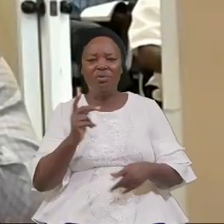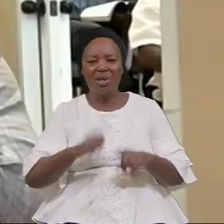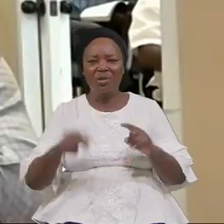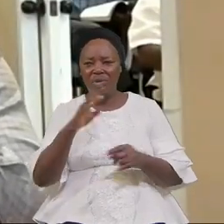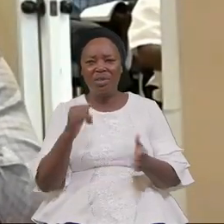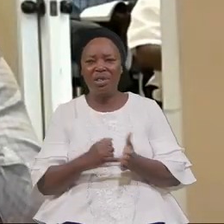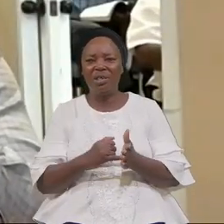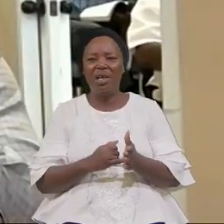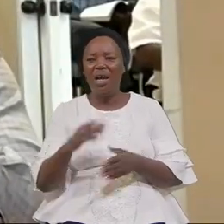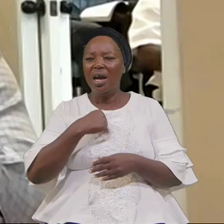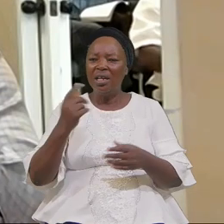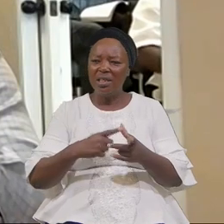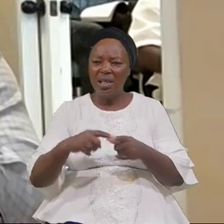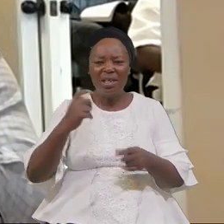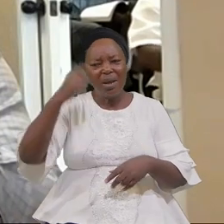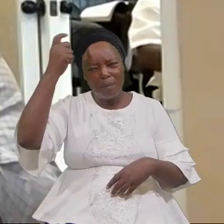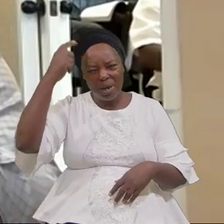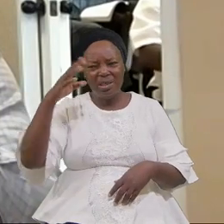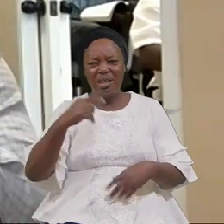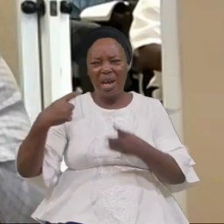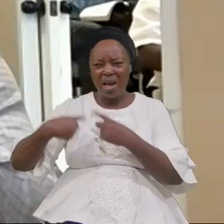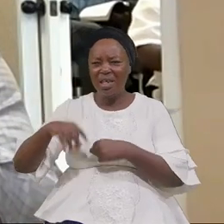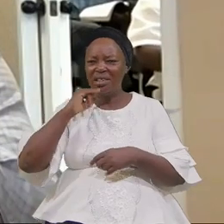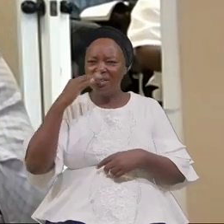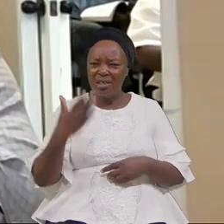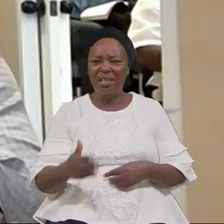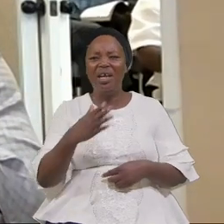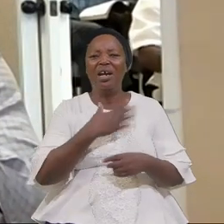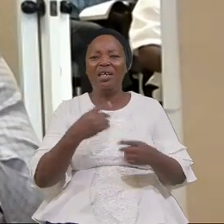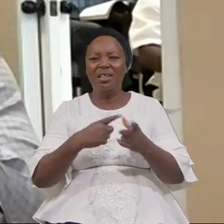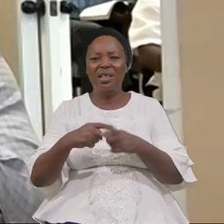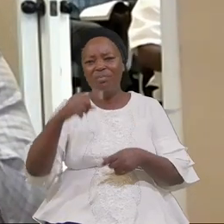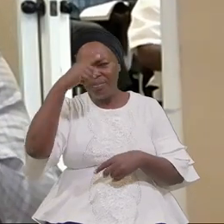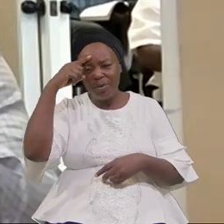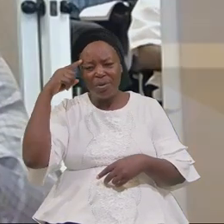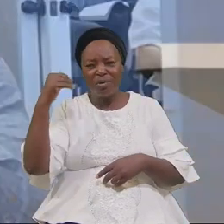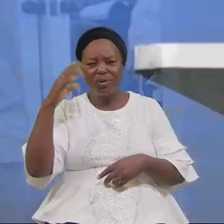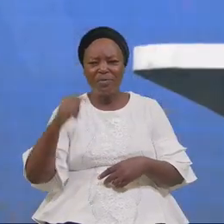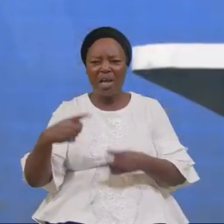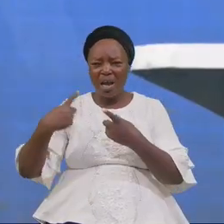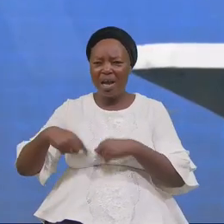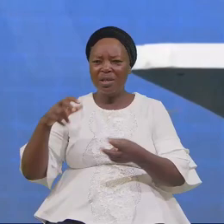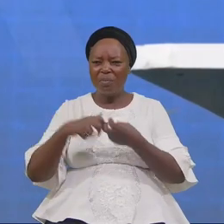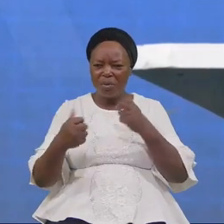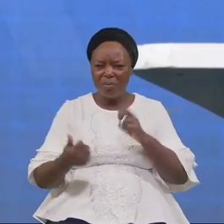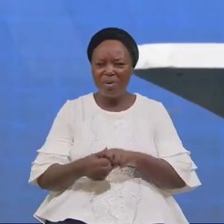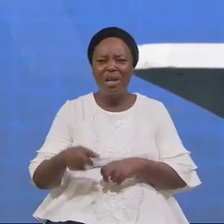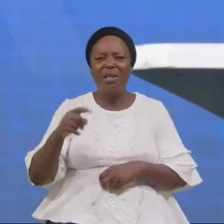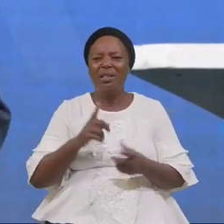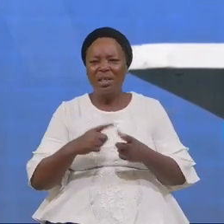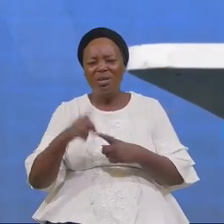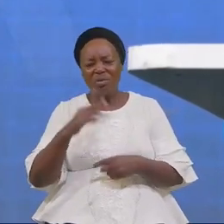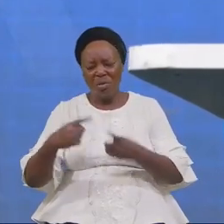it. And the mind, the heart is there. And because of the heart problem, your heart is